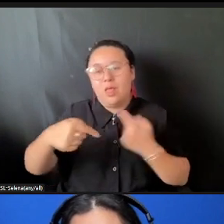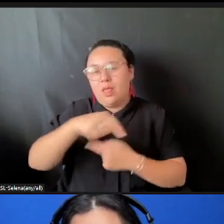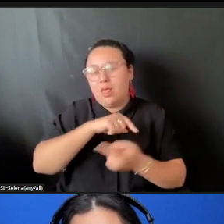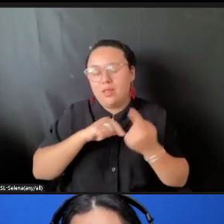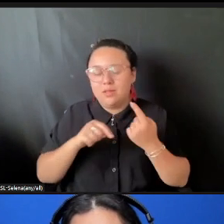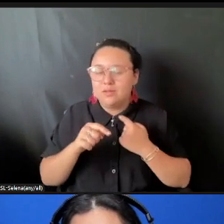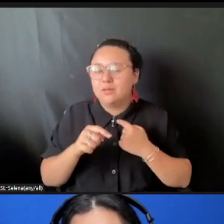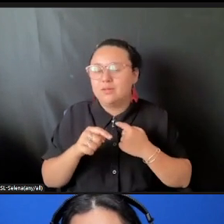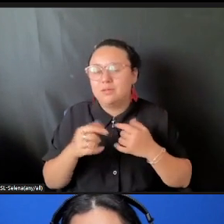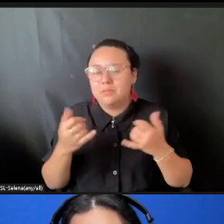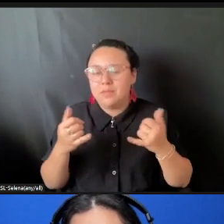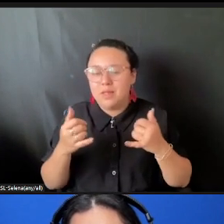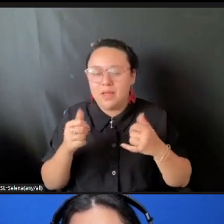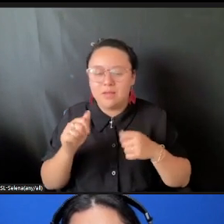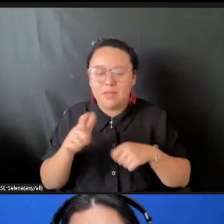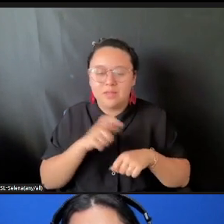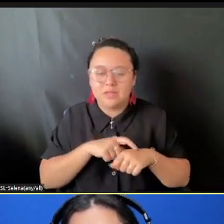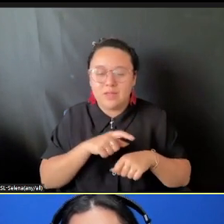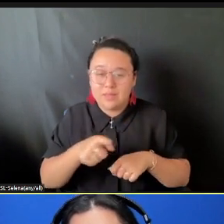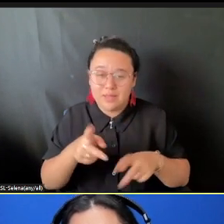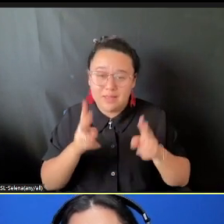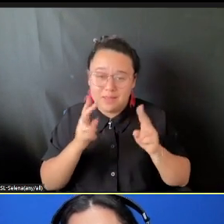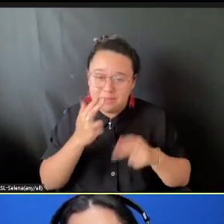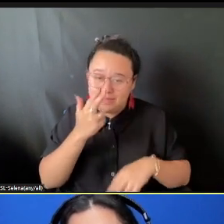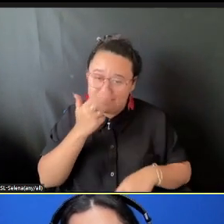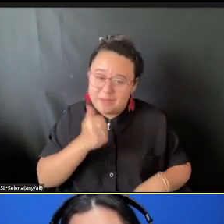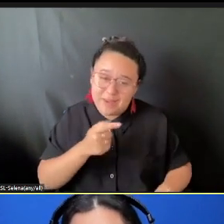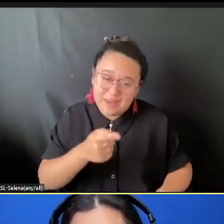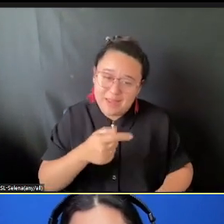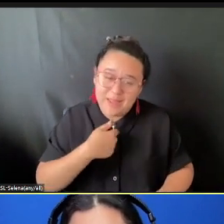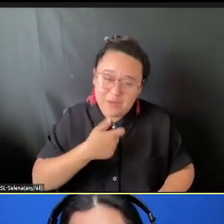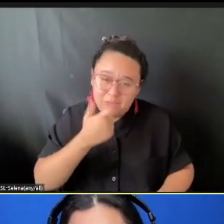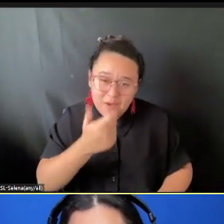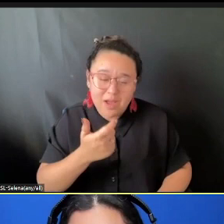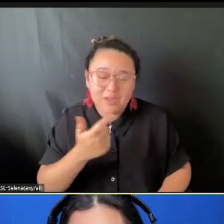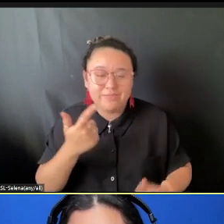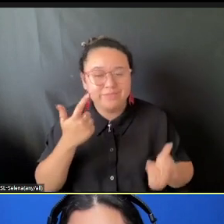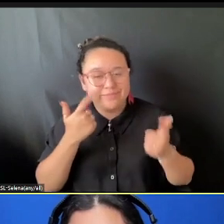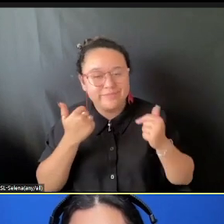I can never get enough of this clip. I think it's just brilliant.